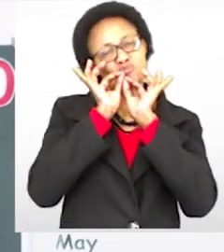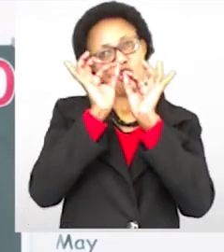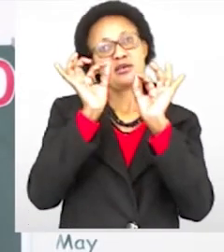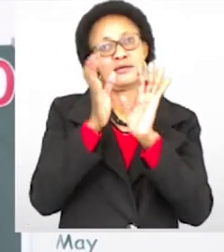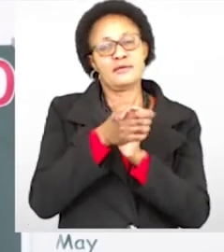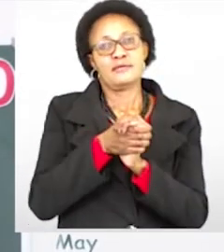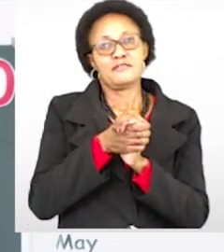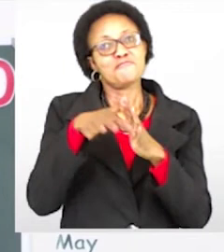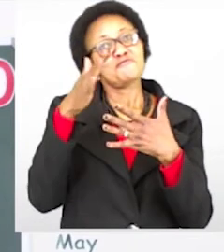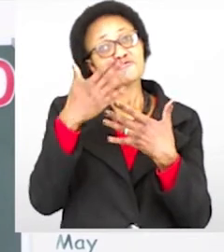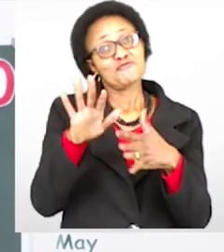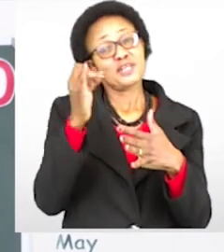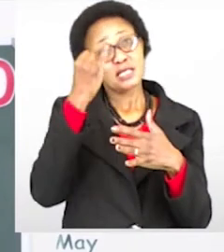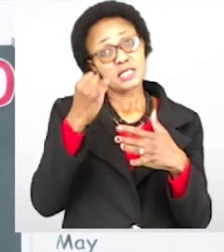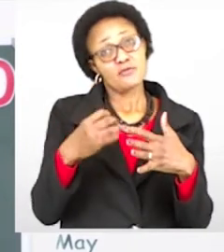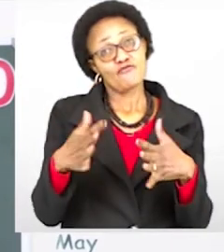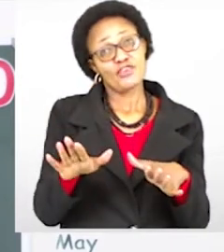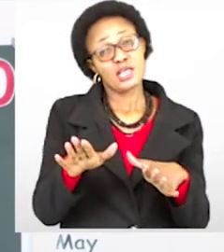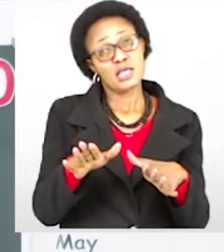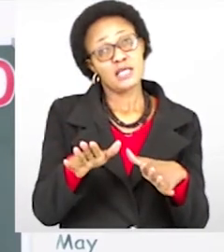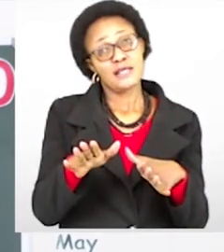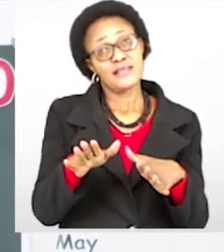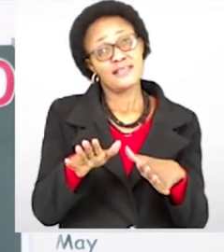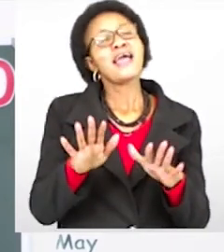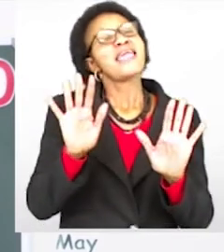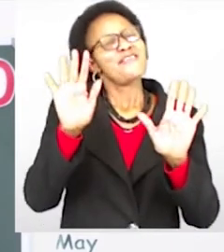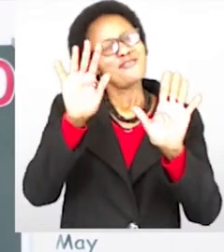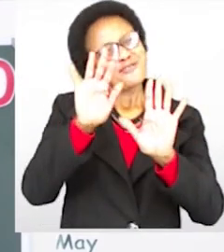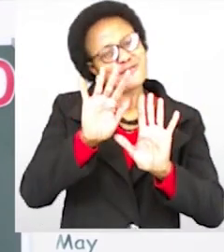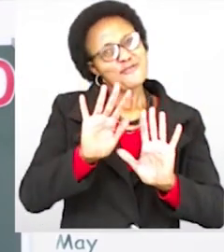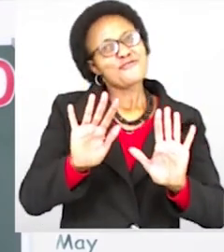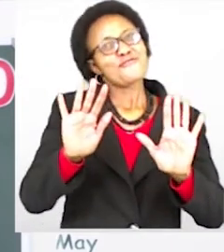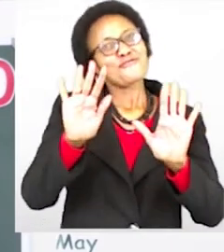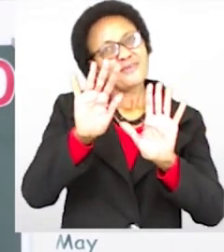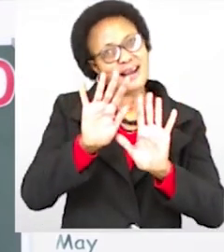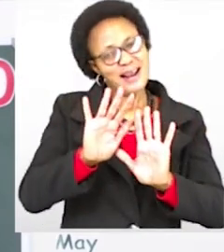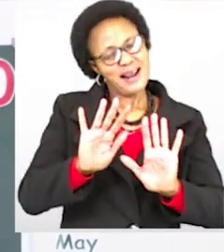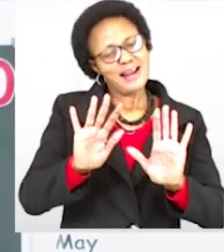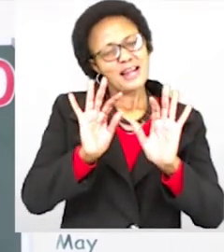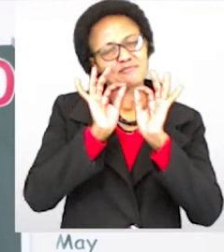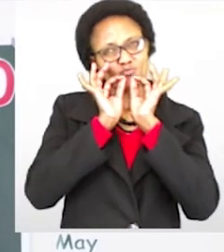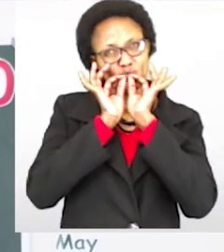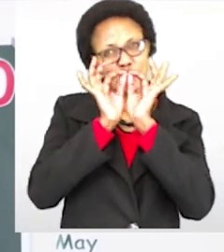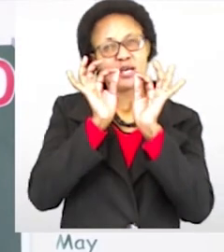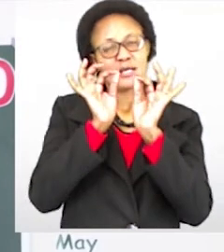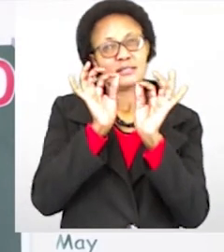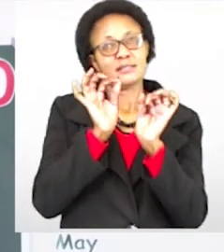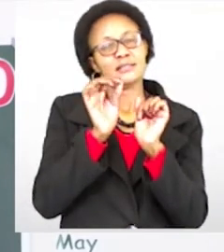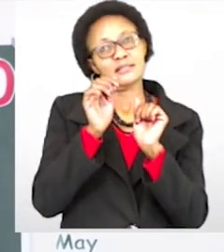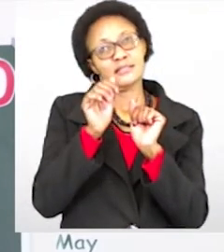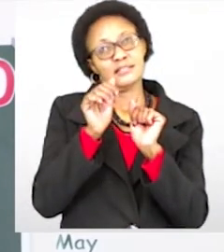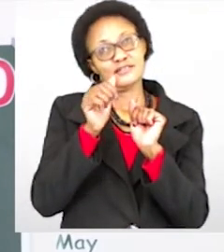After drawing the police car, I want you to color that same police car. Remember, the